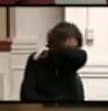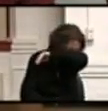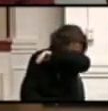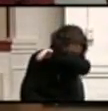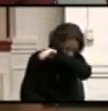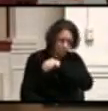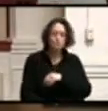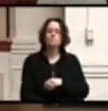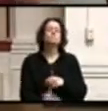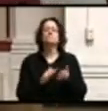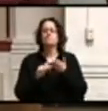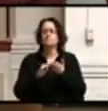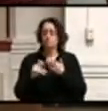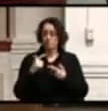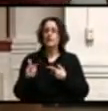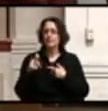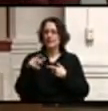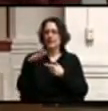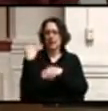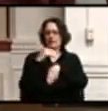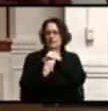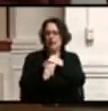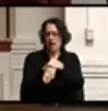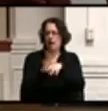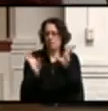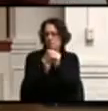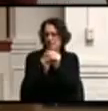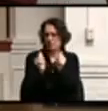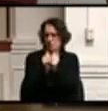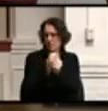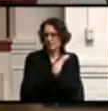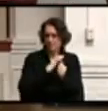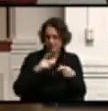period. Just not going to do it.